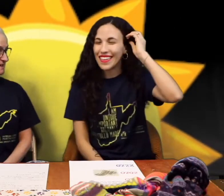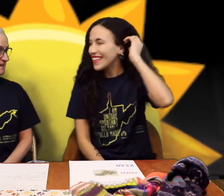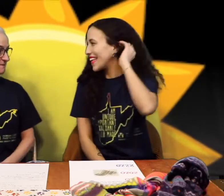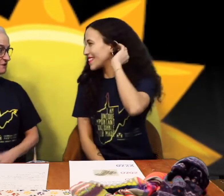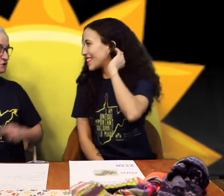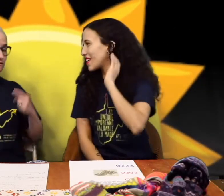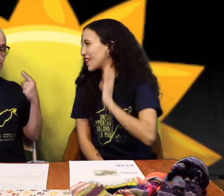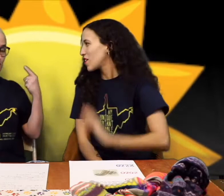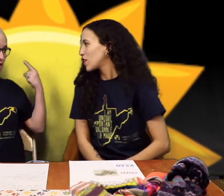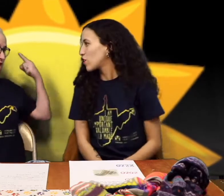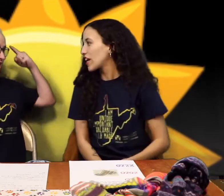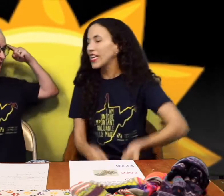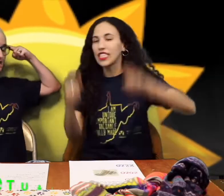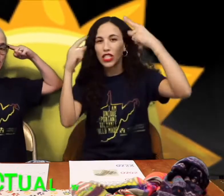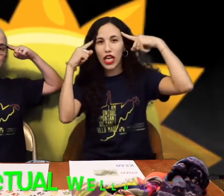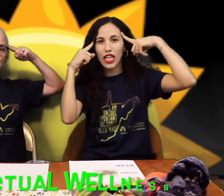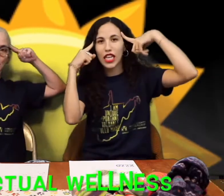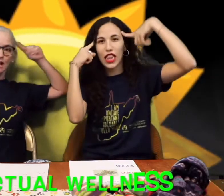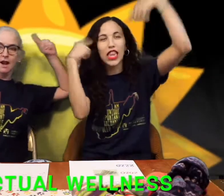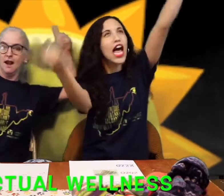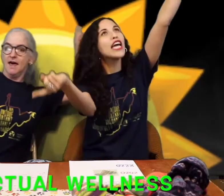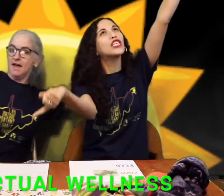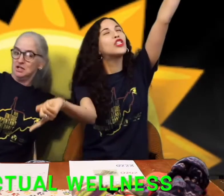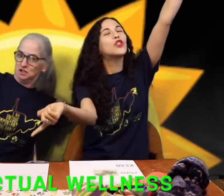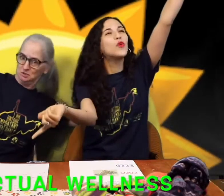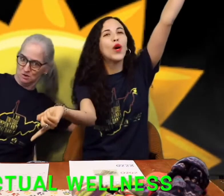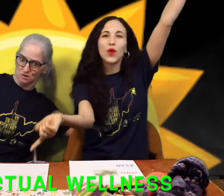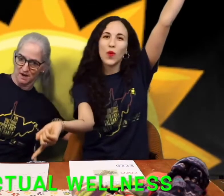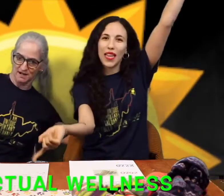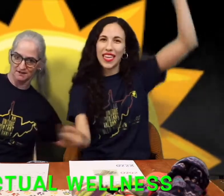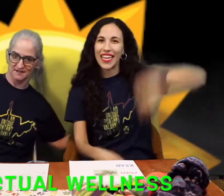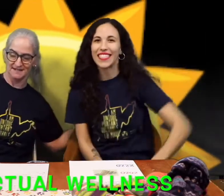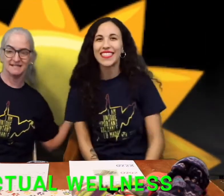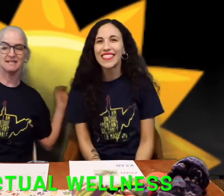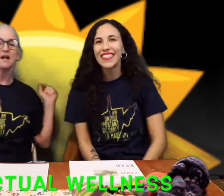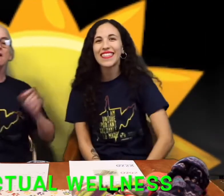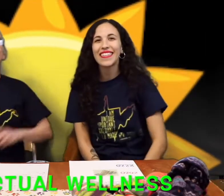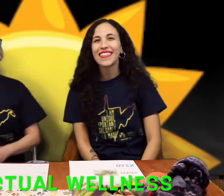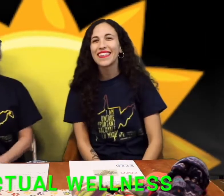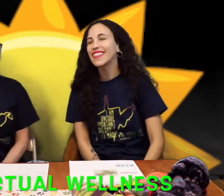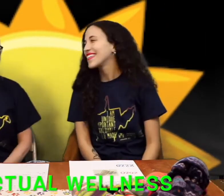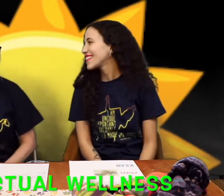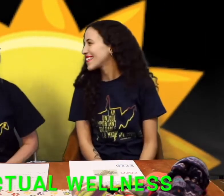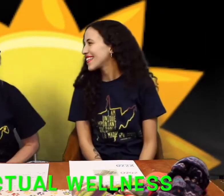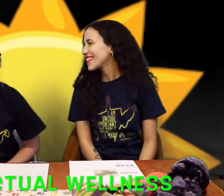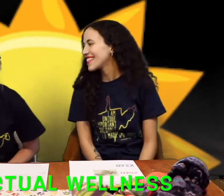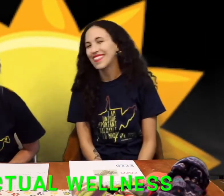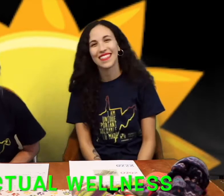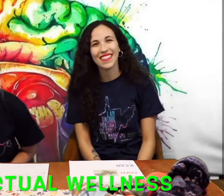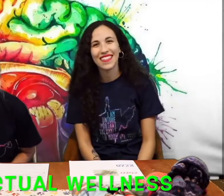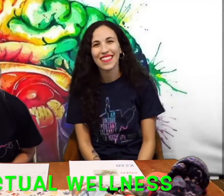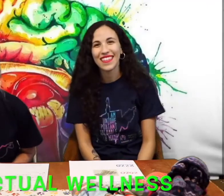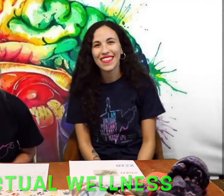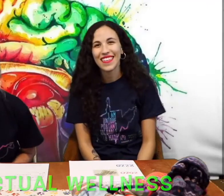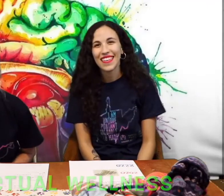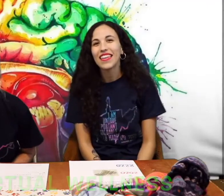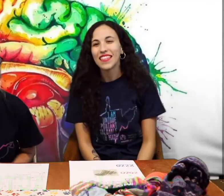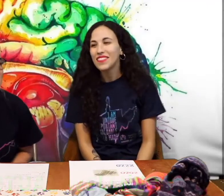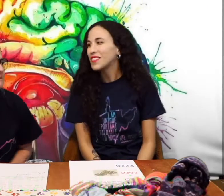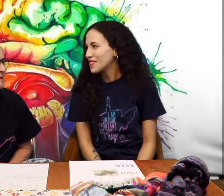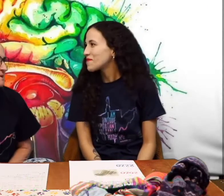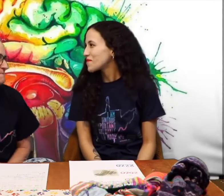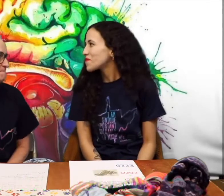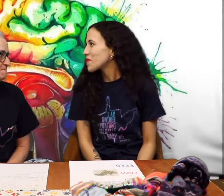right? Yes. It's good for your intellectual wellness. The word of the week. I love